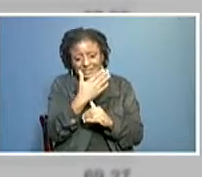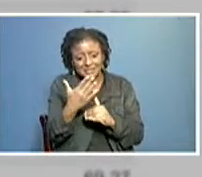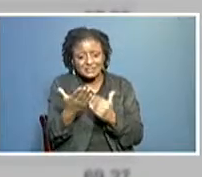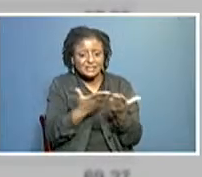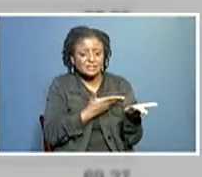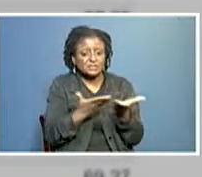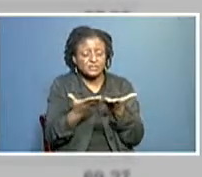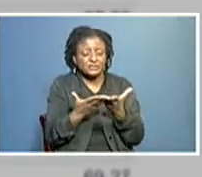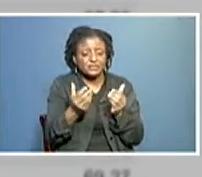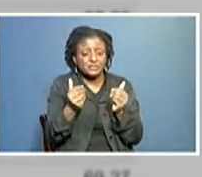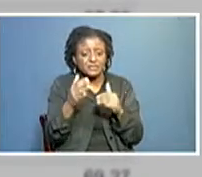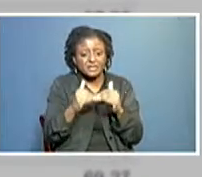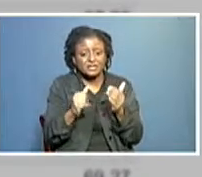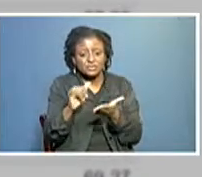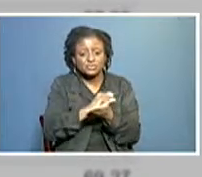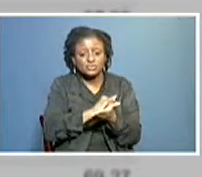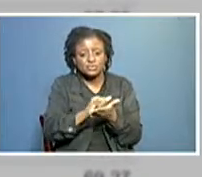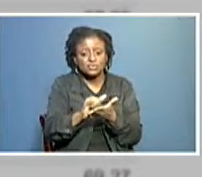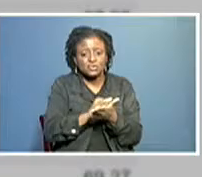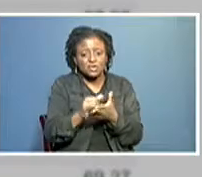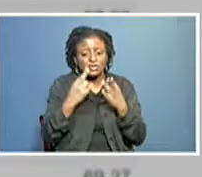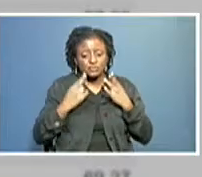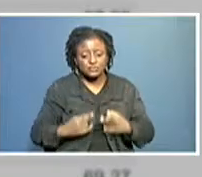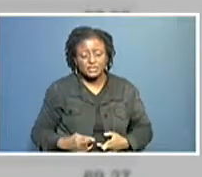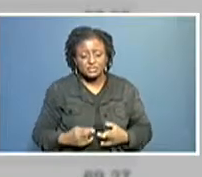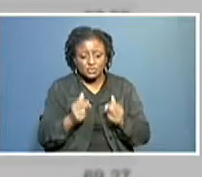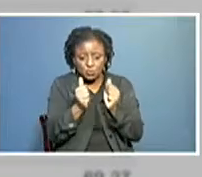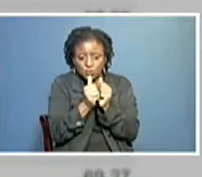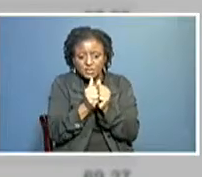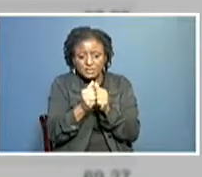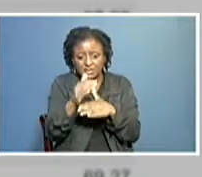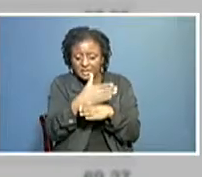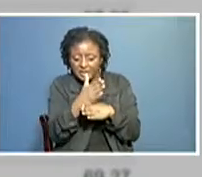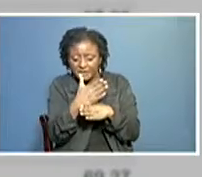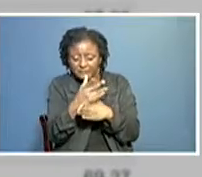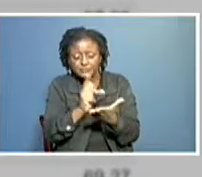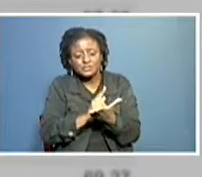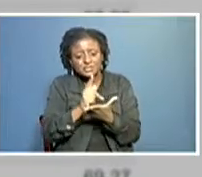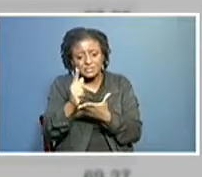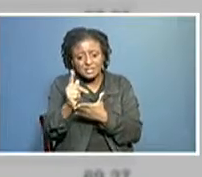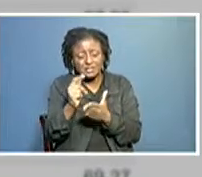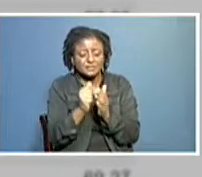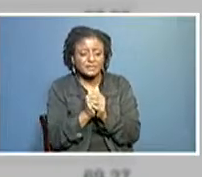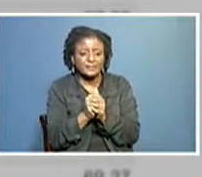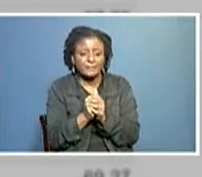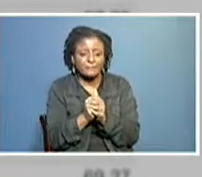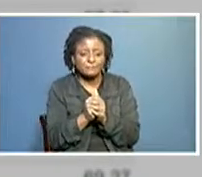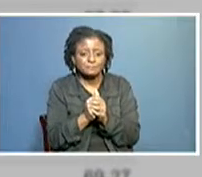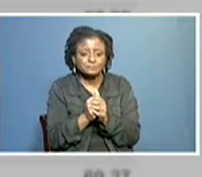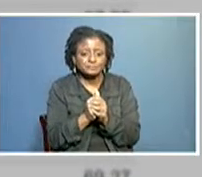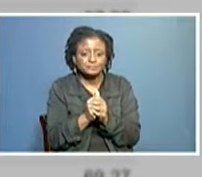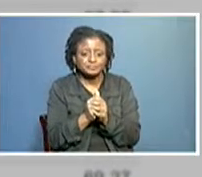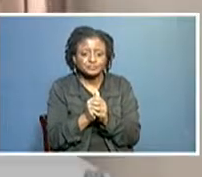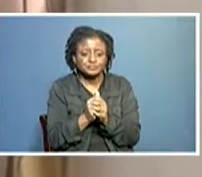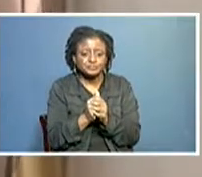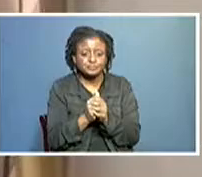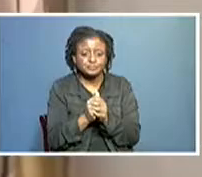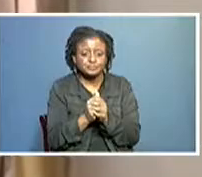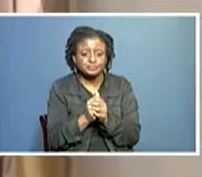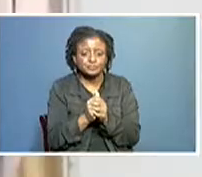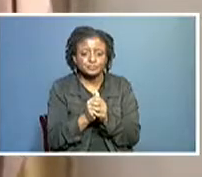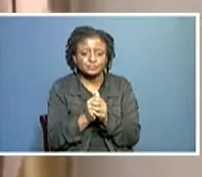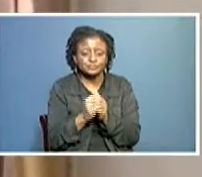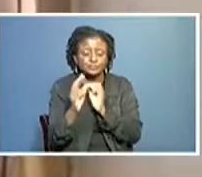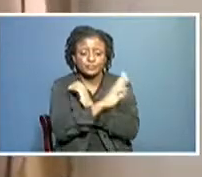residents with an average salary. Numbio is the world's largest cost of living database. In news